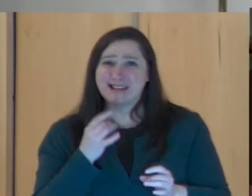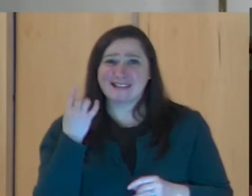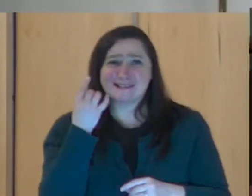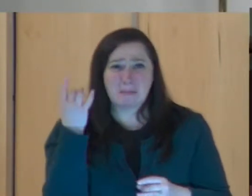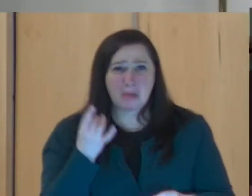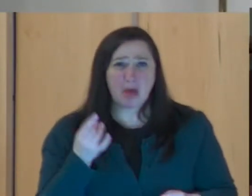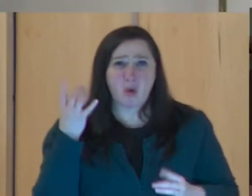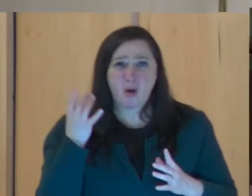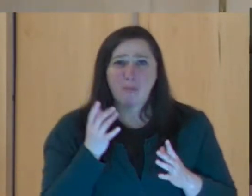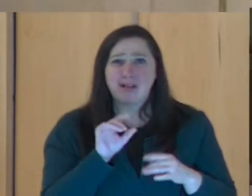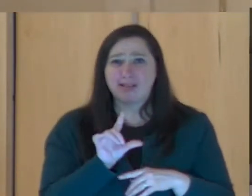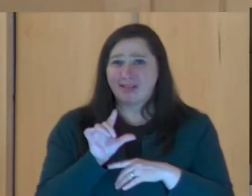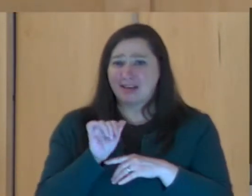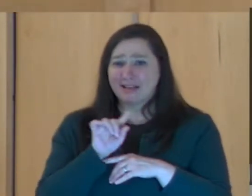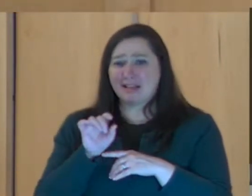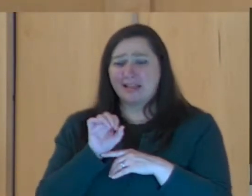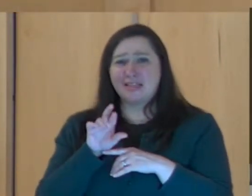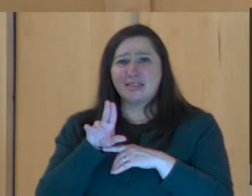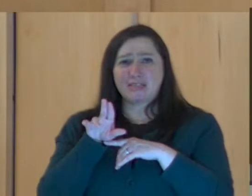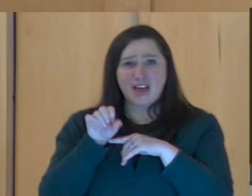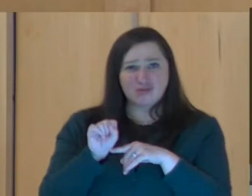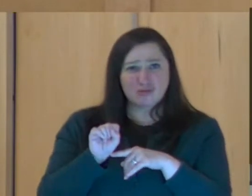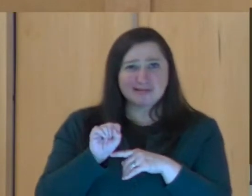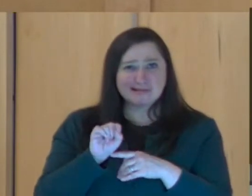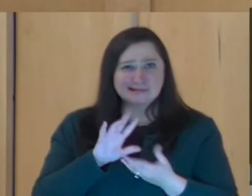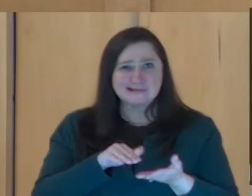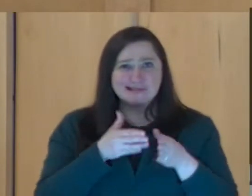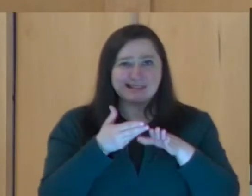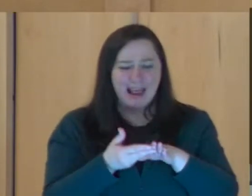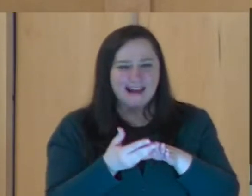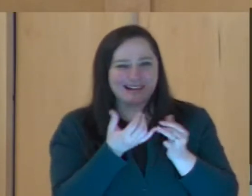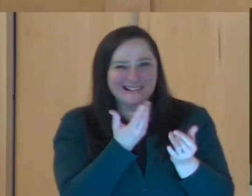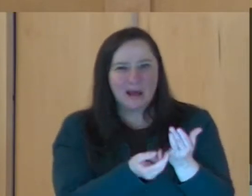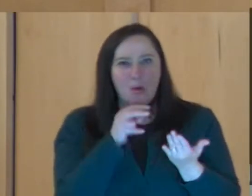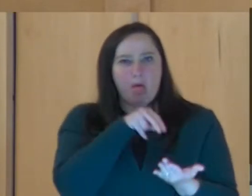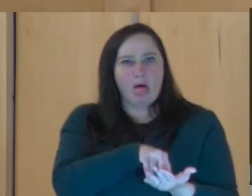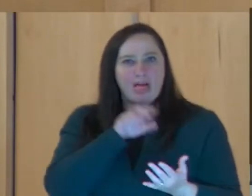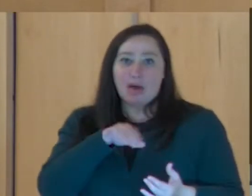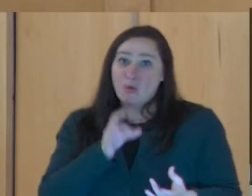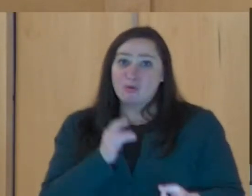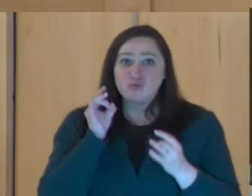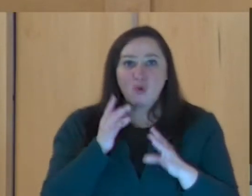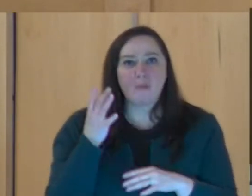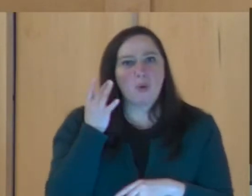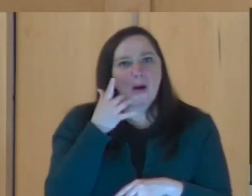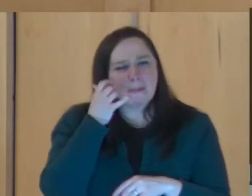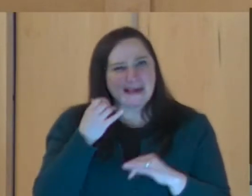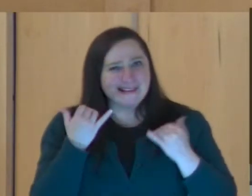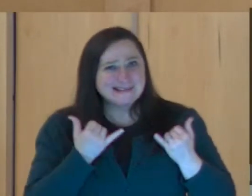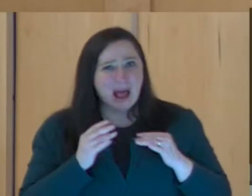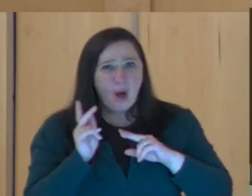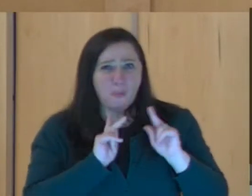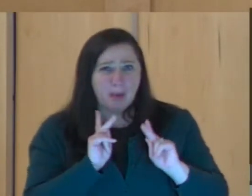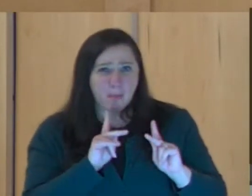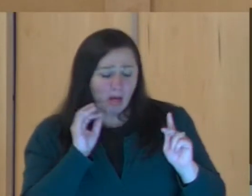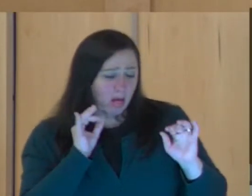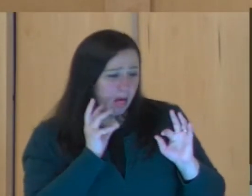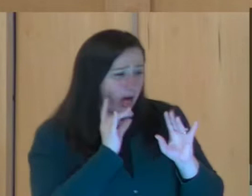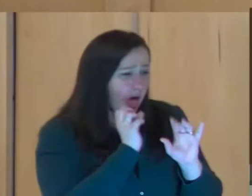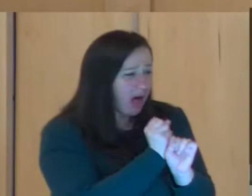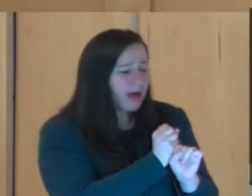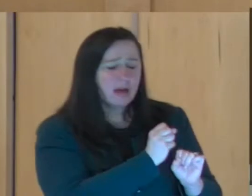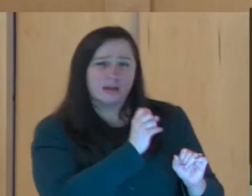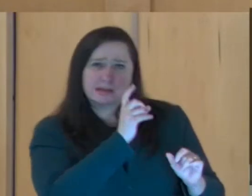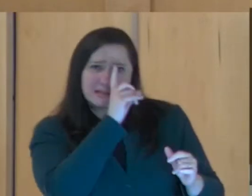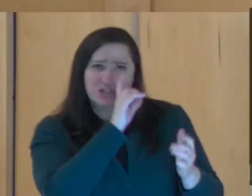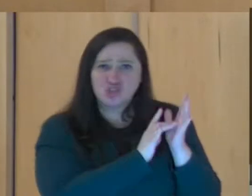the dead. And that was horrible for Caiaphas, because now even more people were going to Jesus and believing in